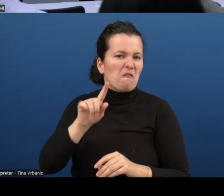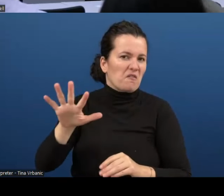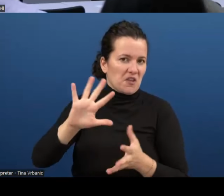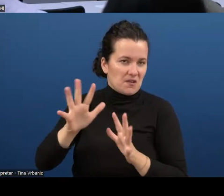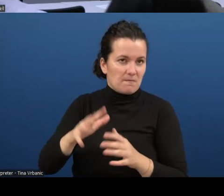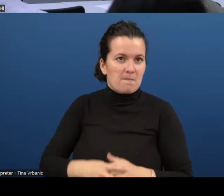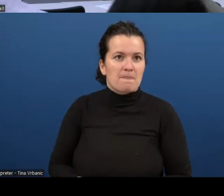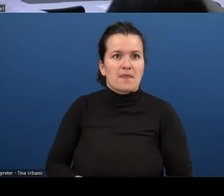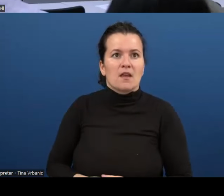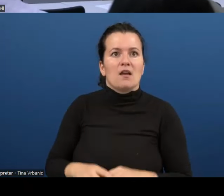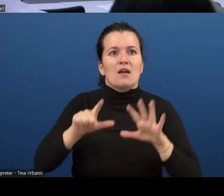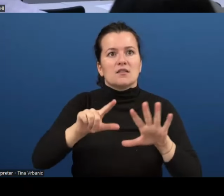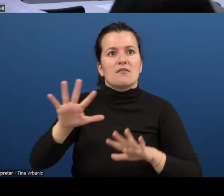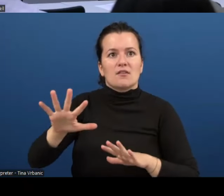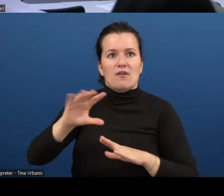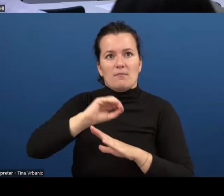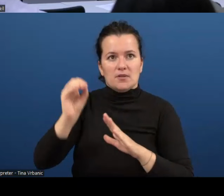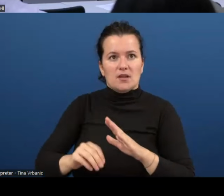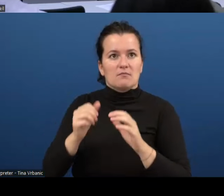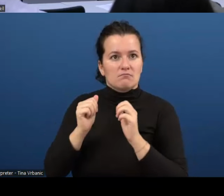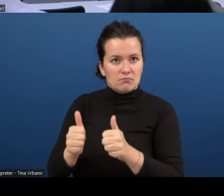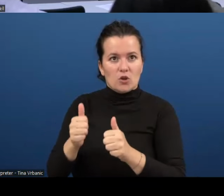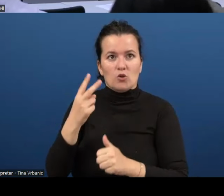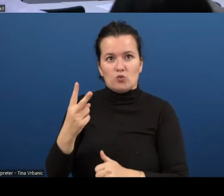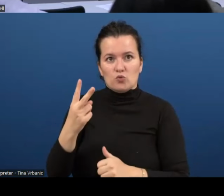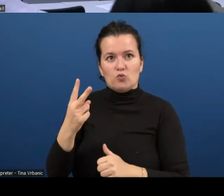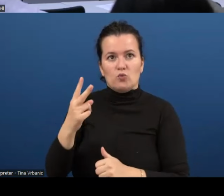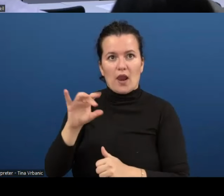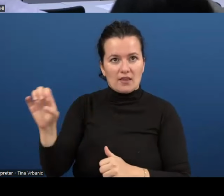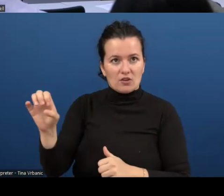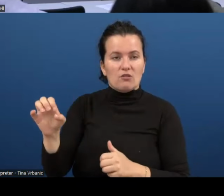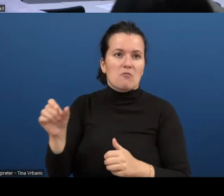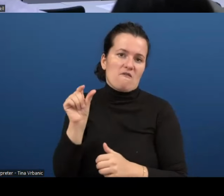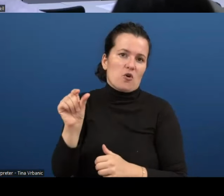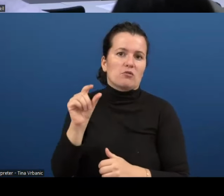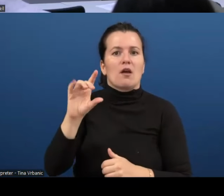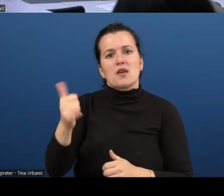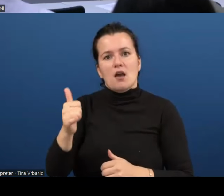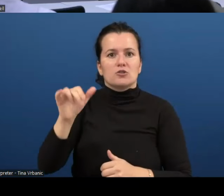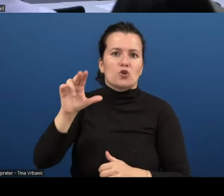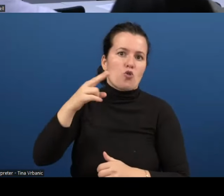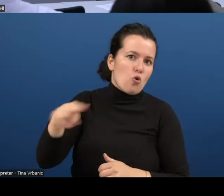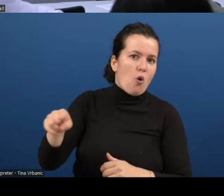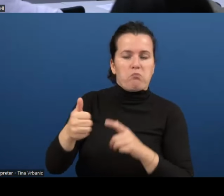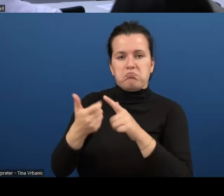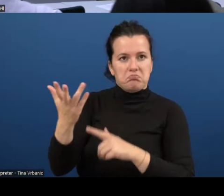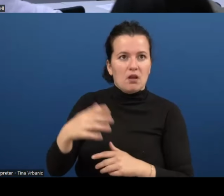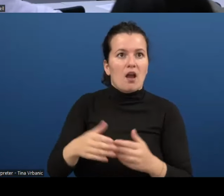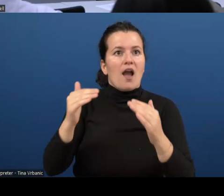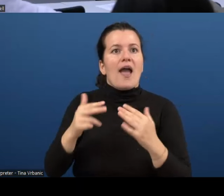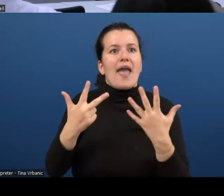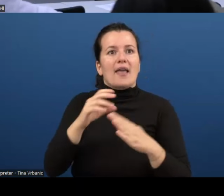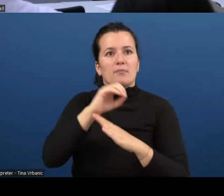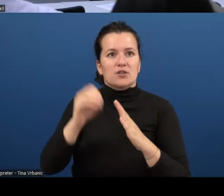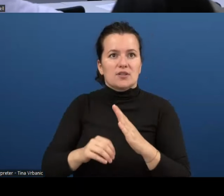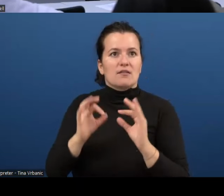for 75%, and 8% correct if it was longer. But this was only a very short time,